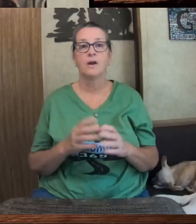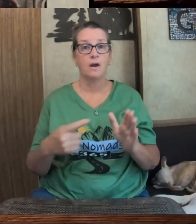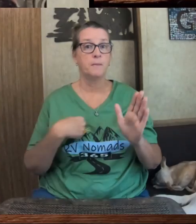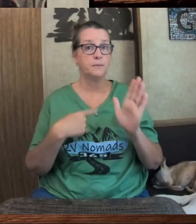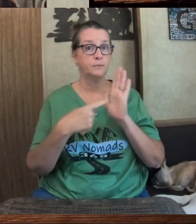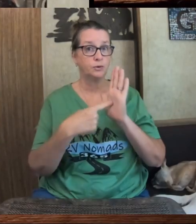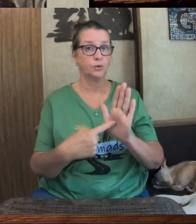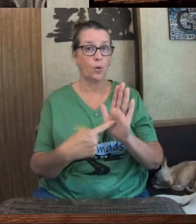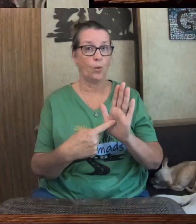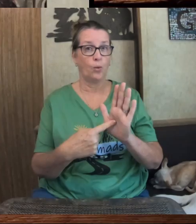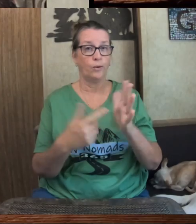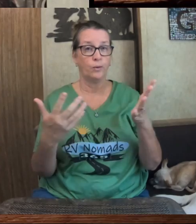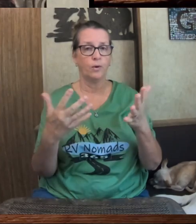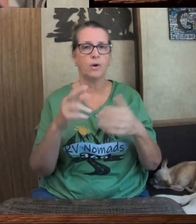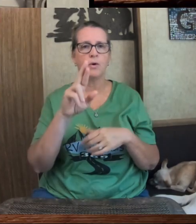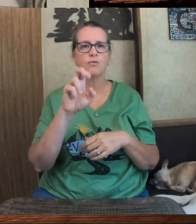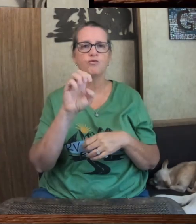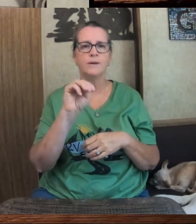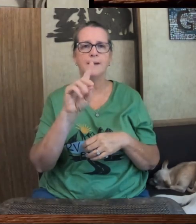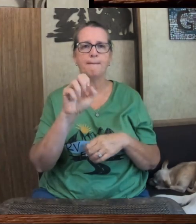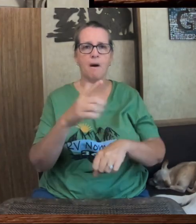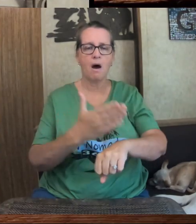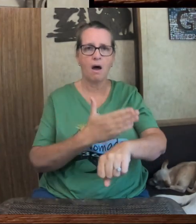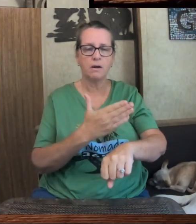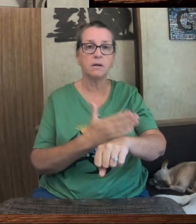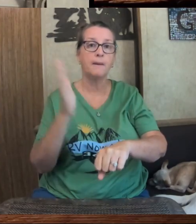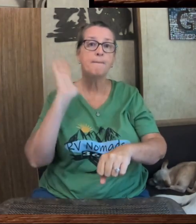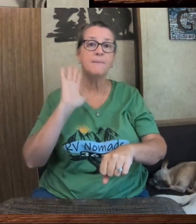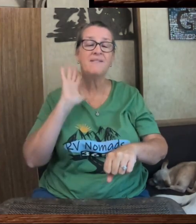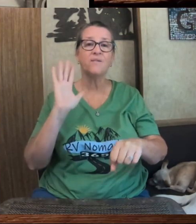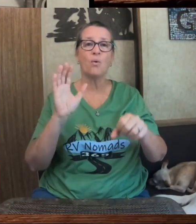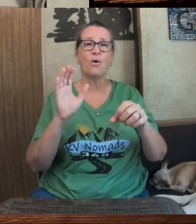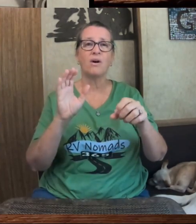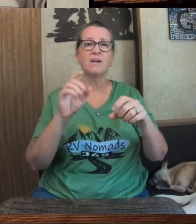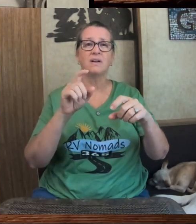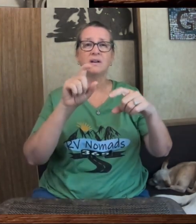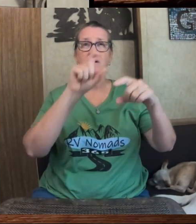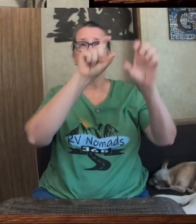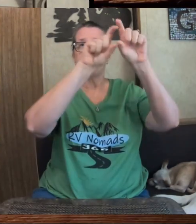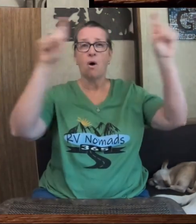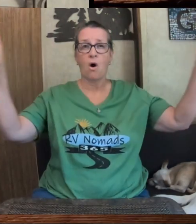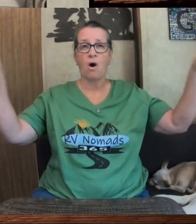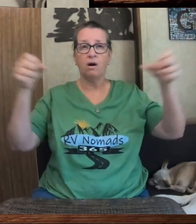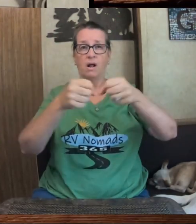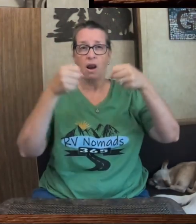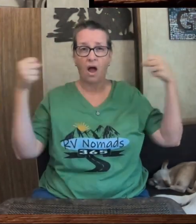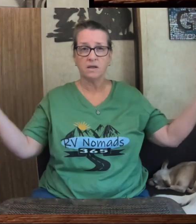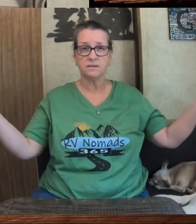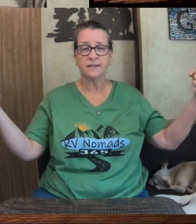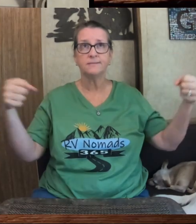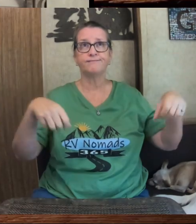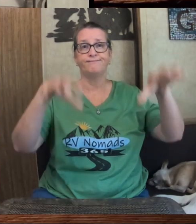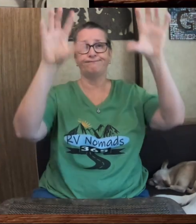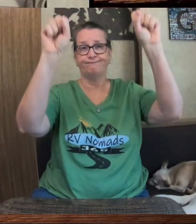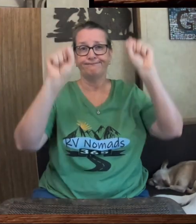going to show you a remodel. It was a closet, wardrobe closet with a bar, and